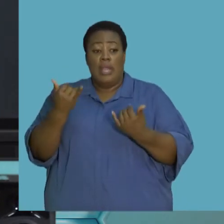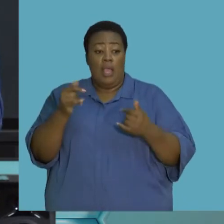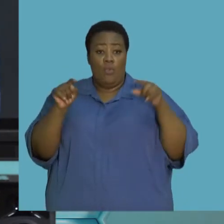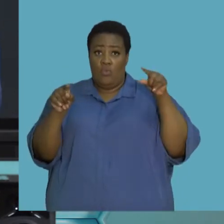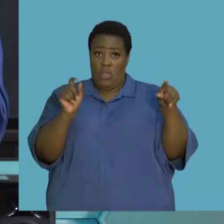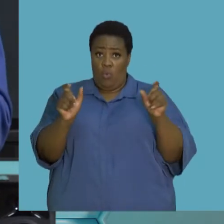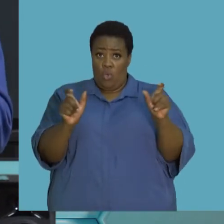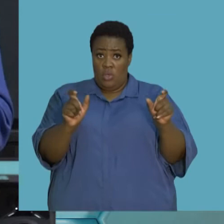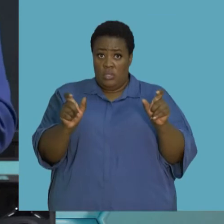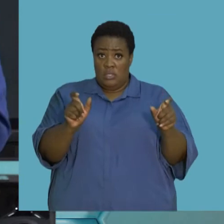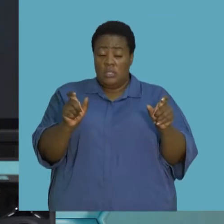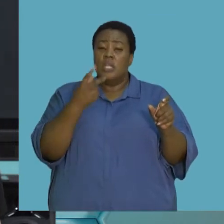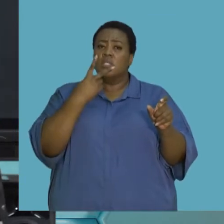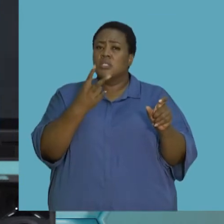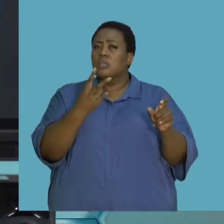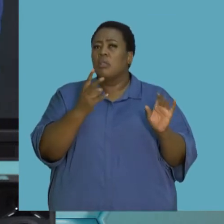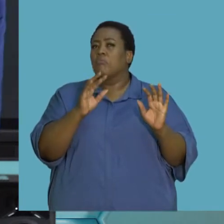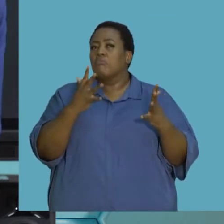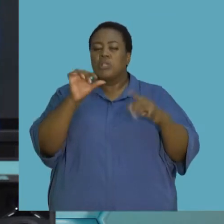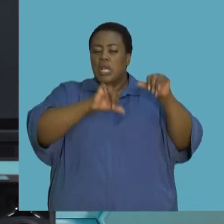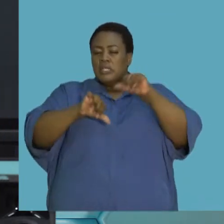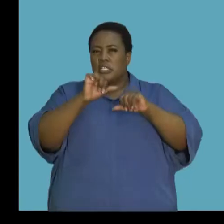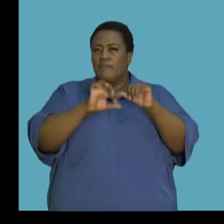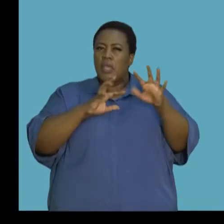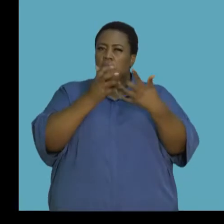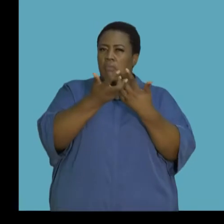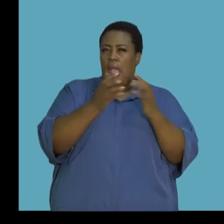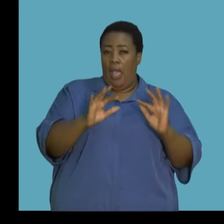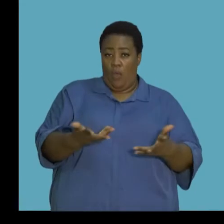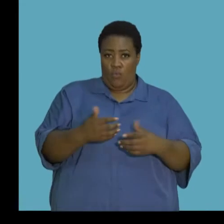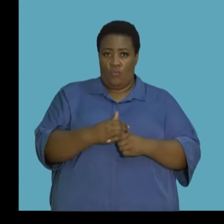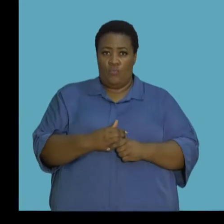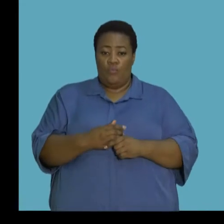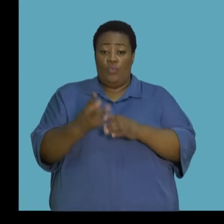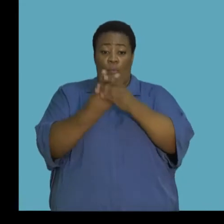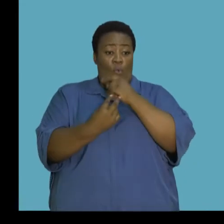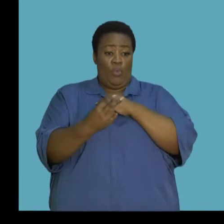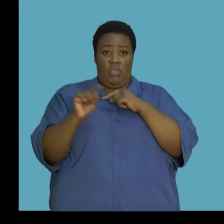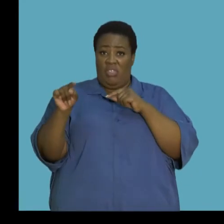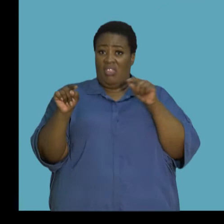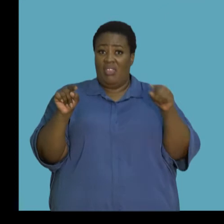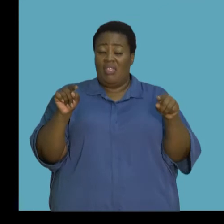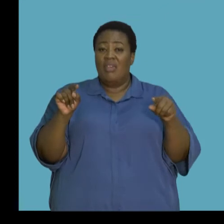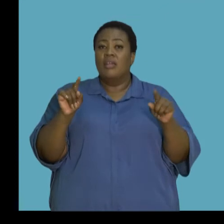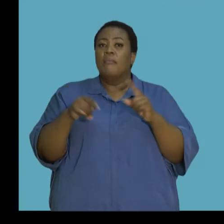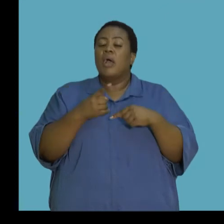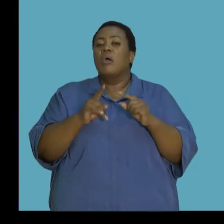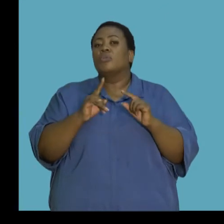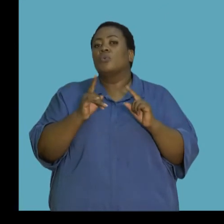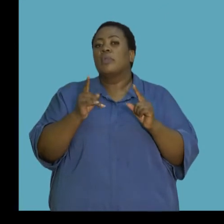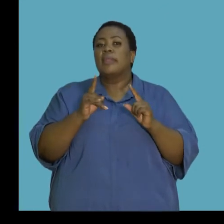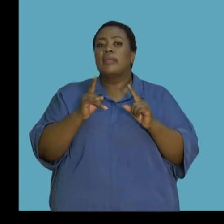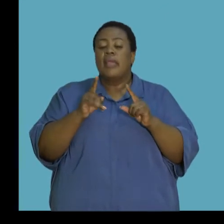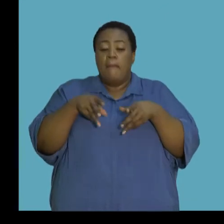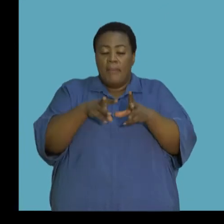of scientific methodology. So reliability and validity are both about how well